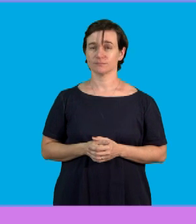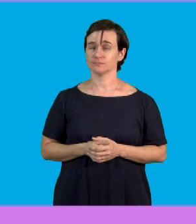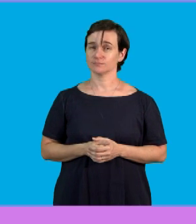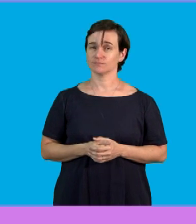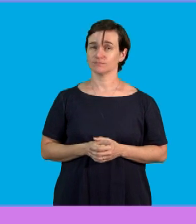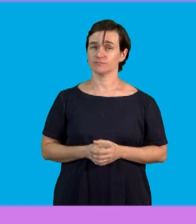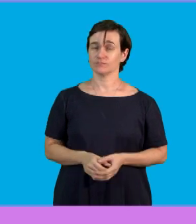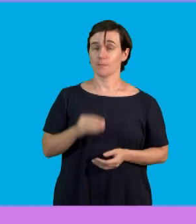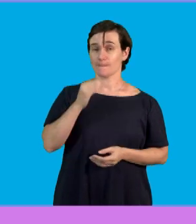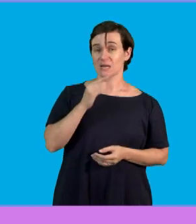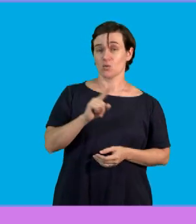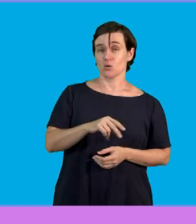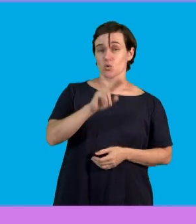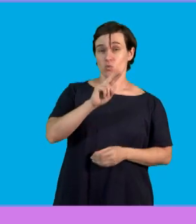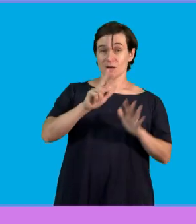new balance of